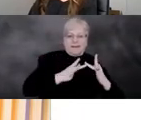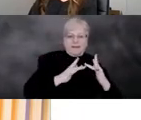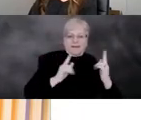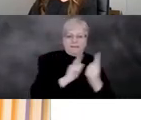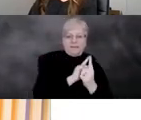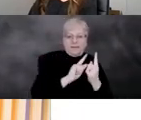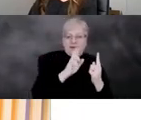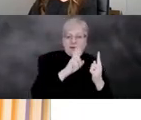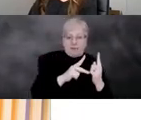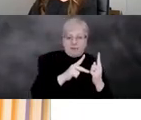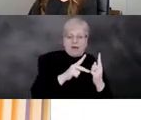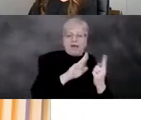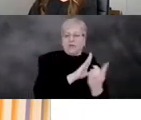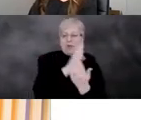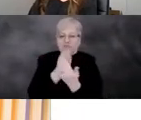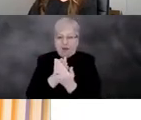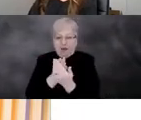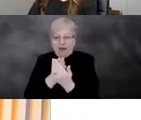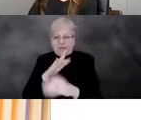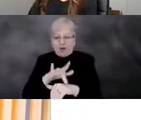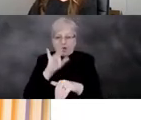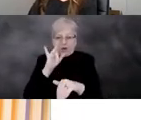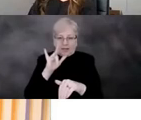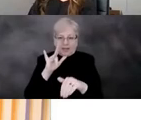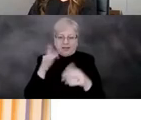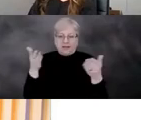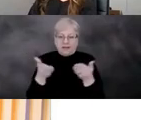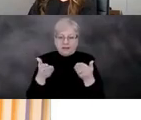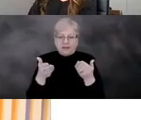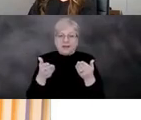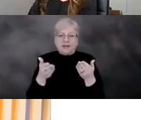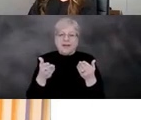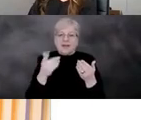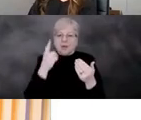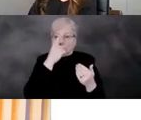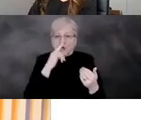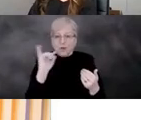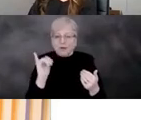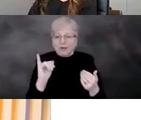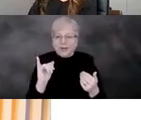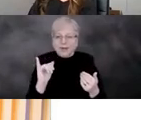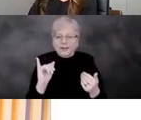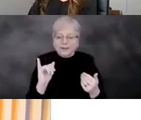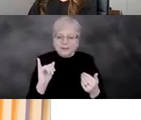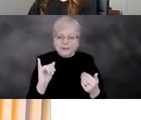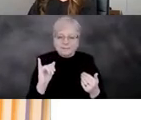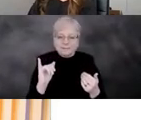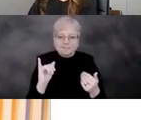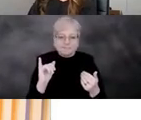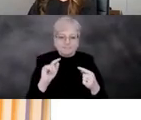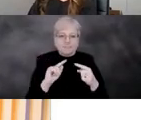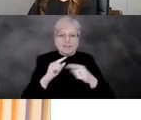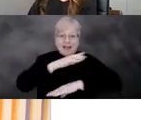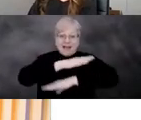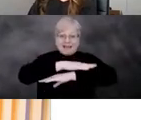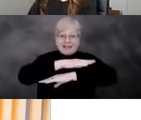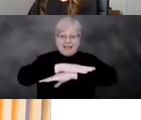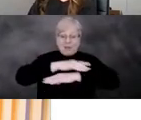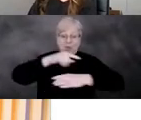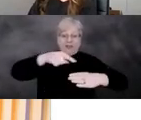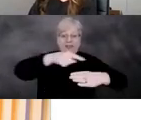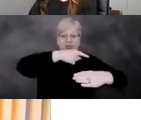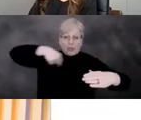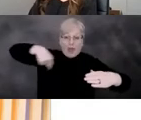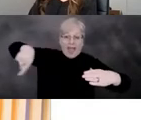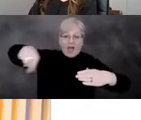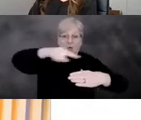and you've arrived early, uh, you will see something that looks like a round table of which that's not